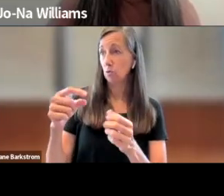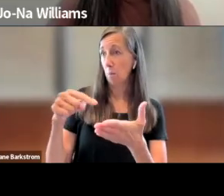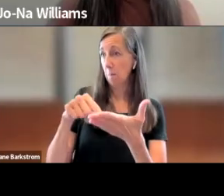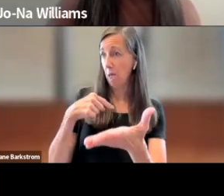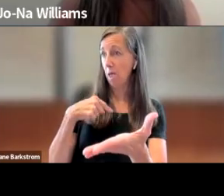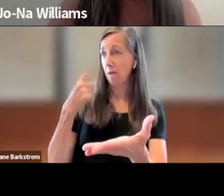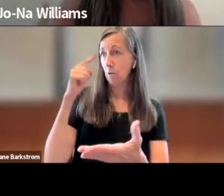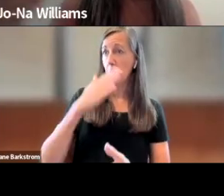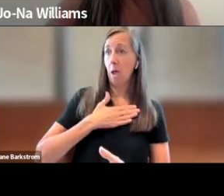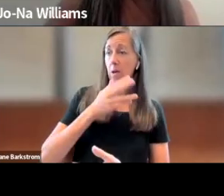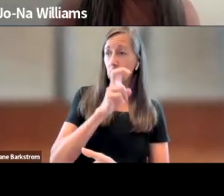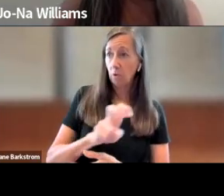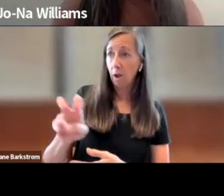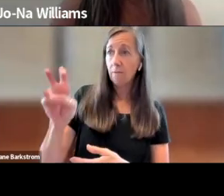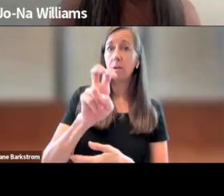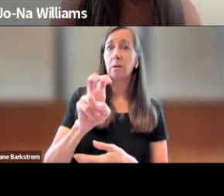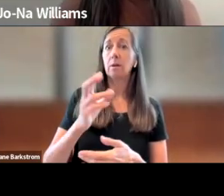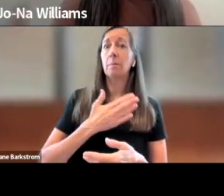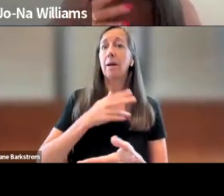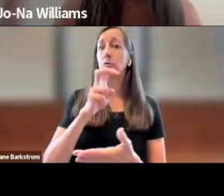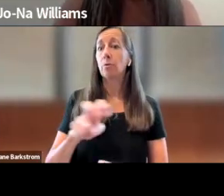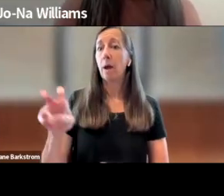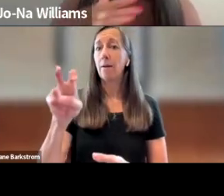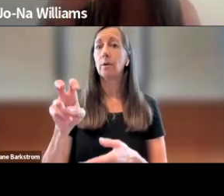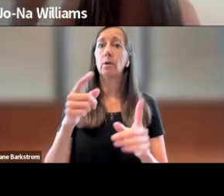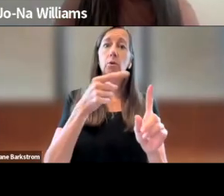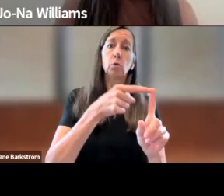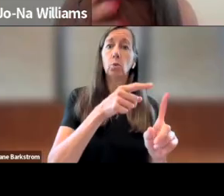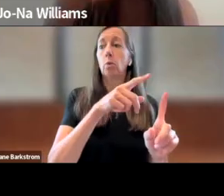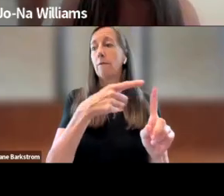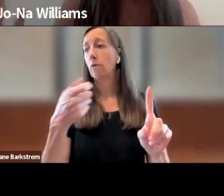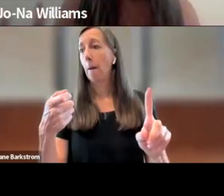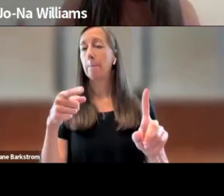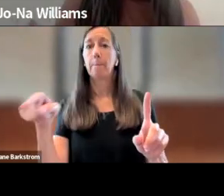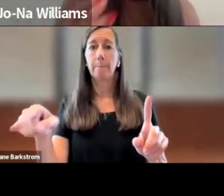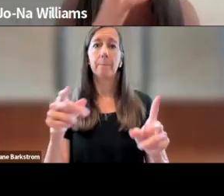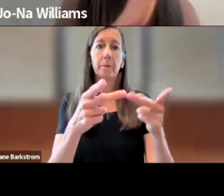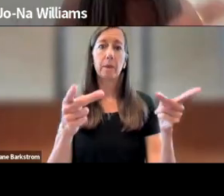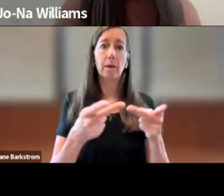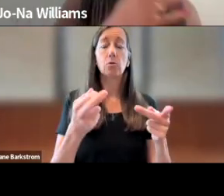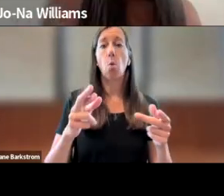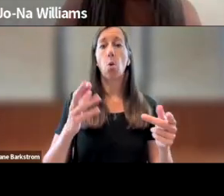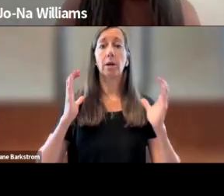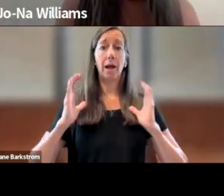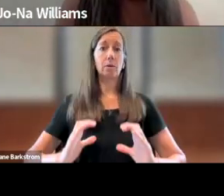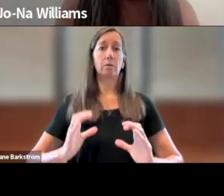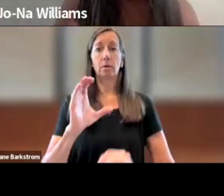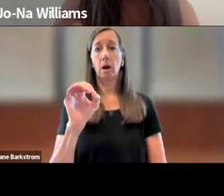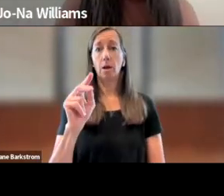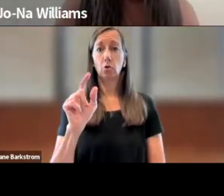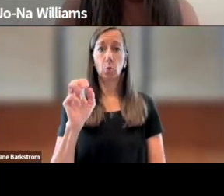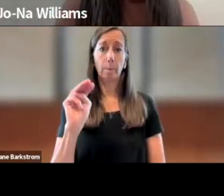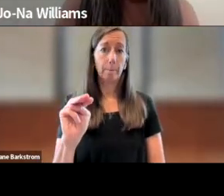my my travel to and from the venue, or my costume, or whatever you need to carry out